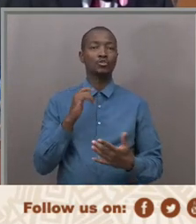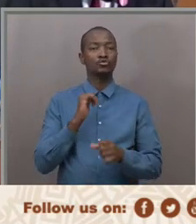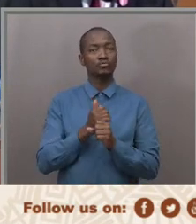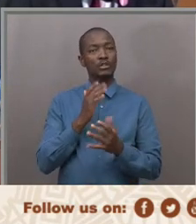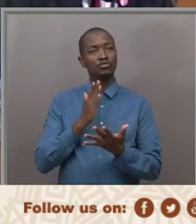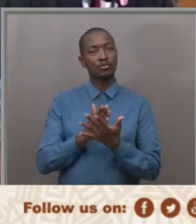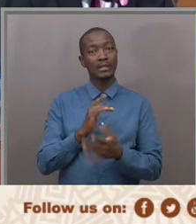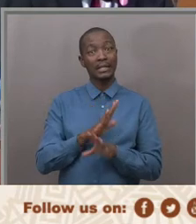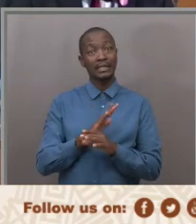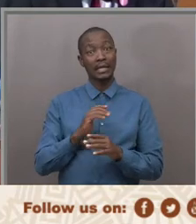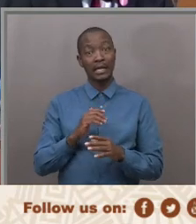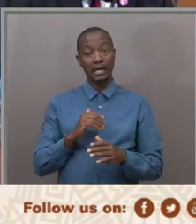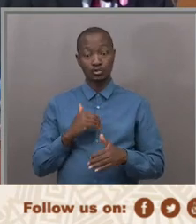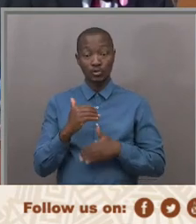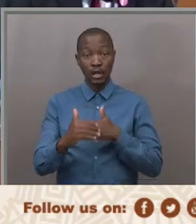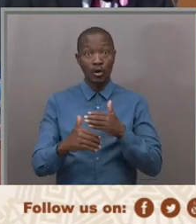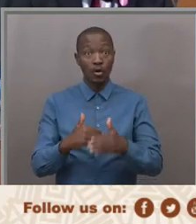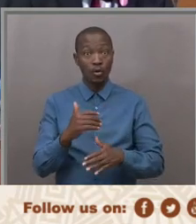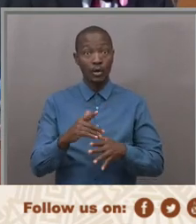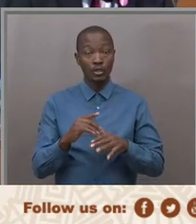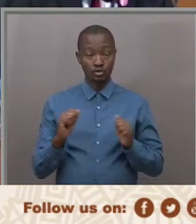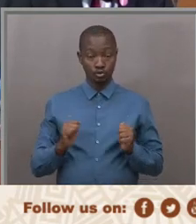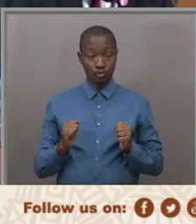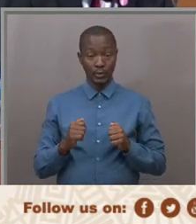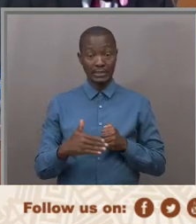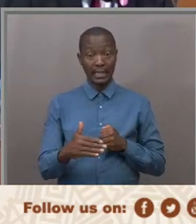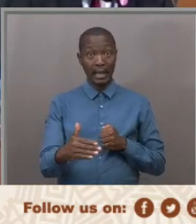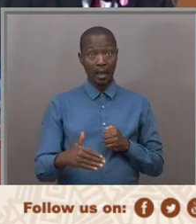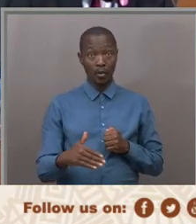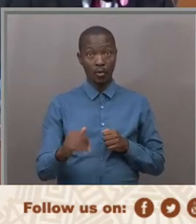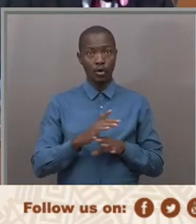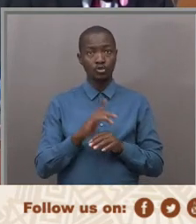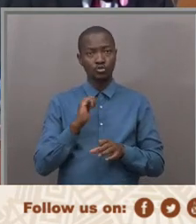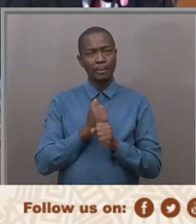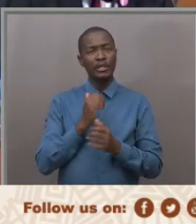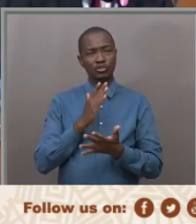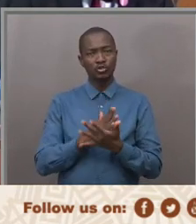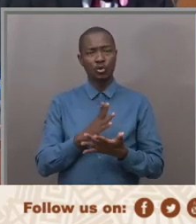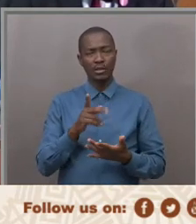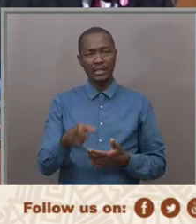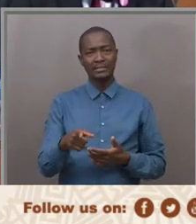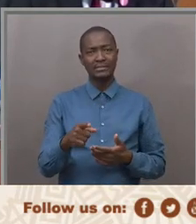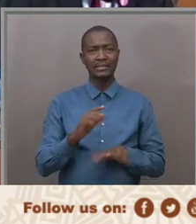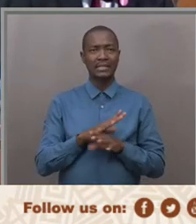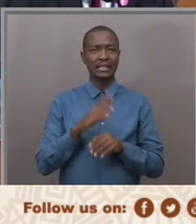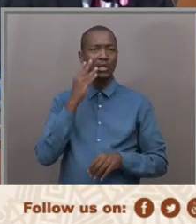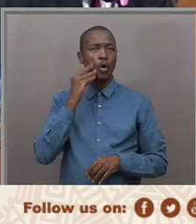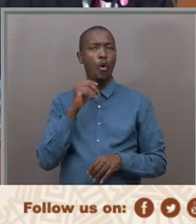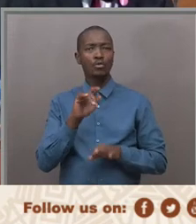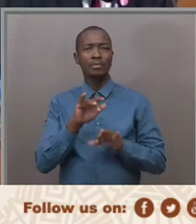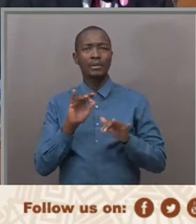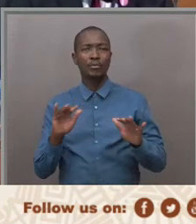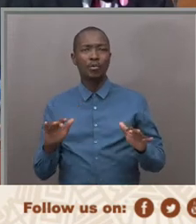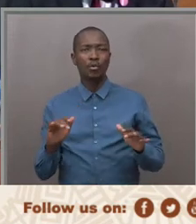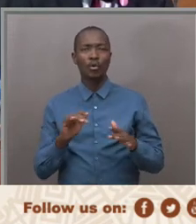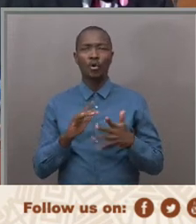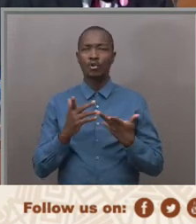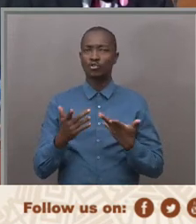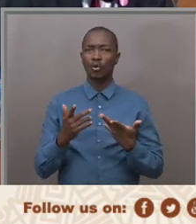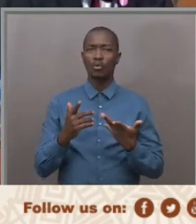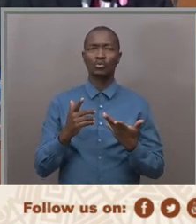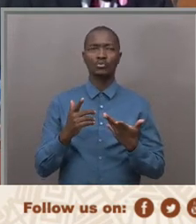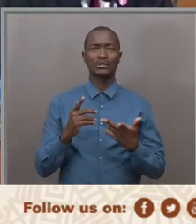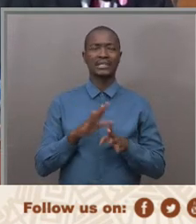as we approach winter, to ensure that the risky sections of the populations, the elderly, those with